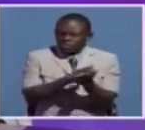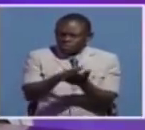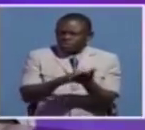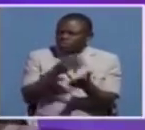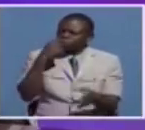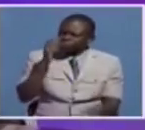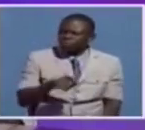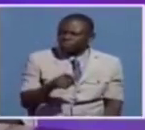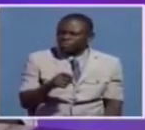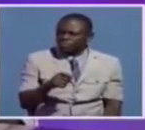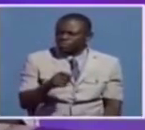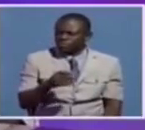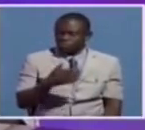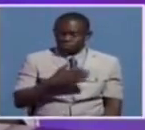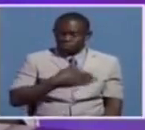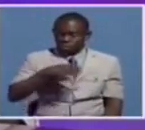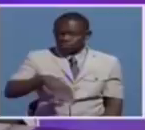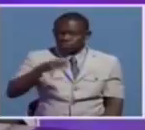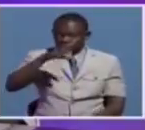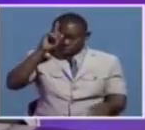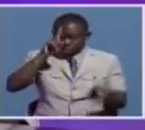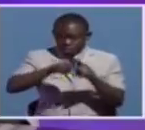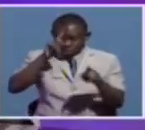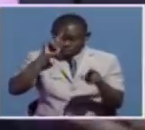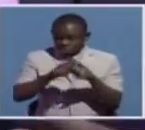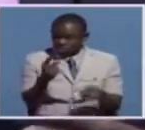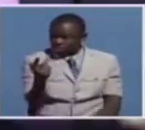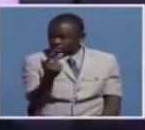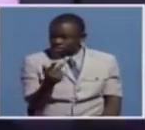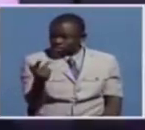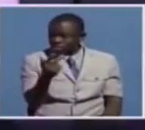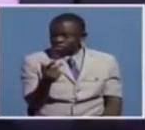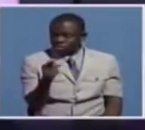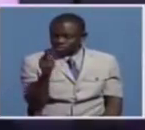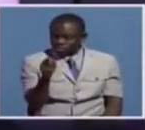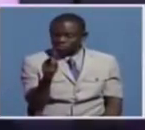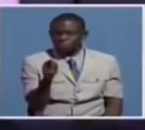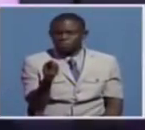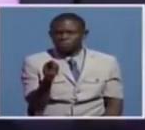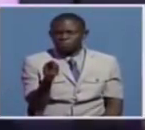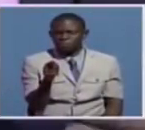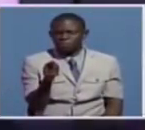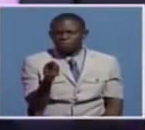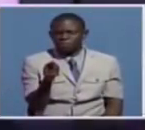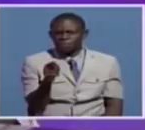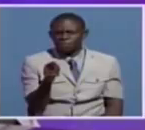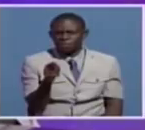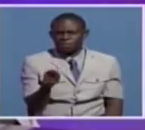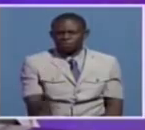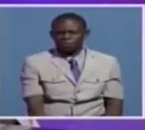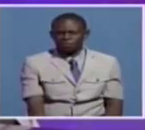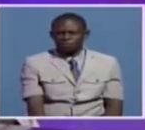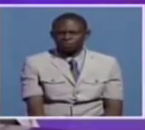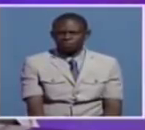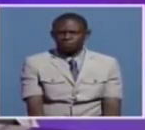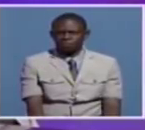in terms of home management. And when we came to State House, of course, that ended because the